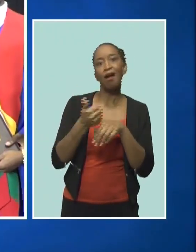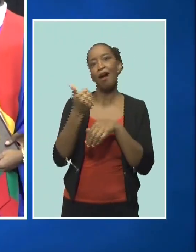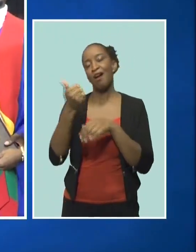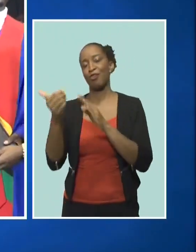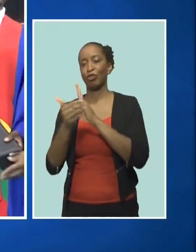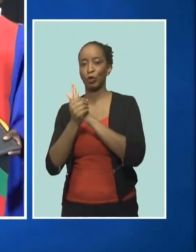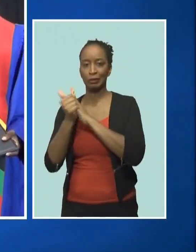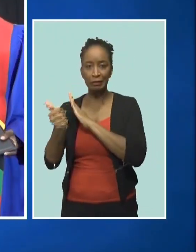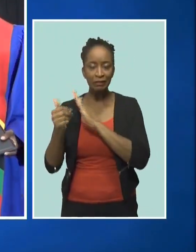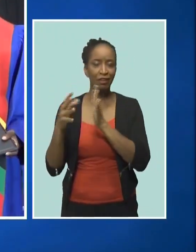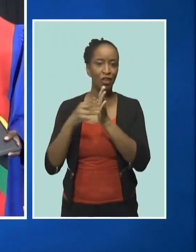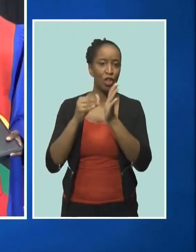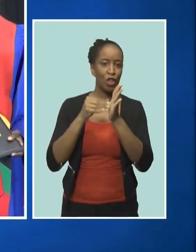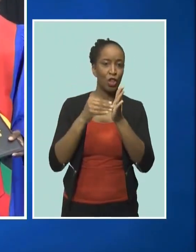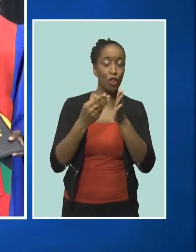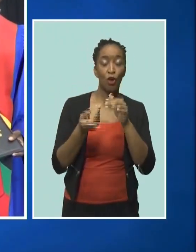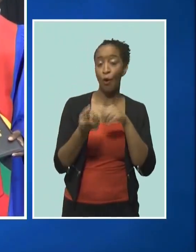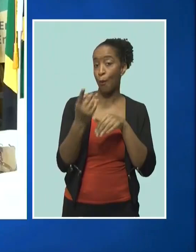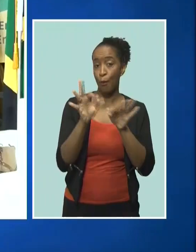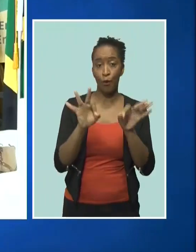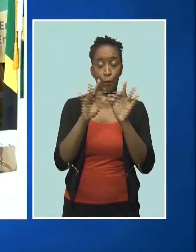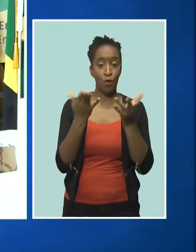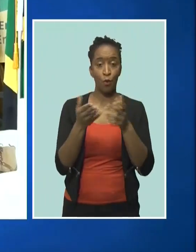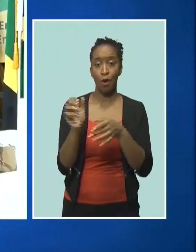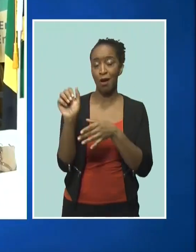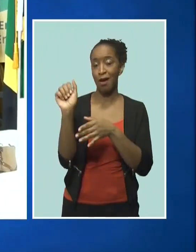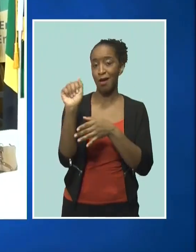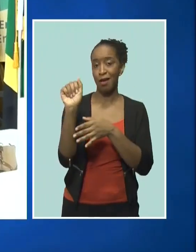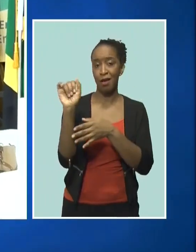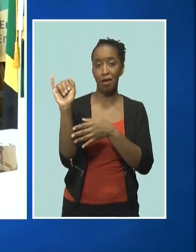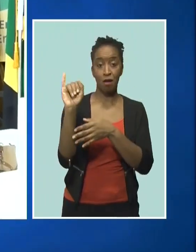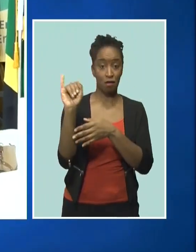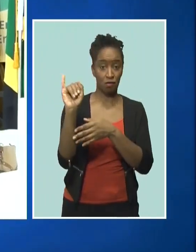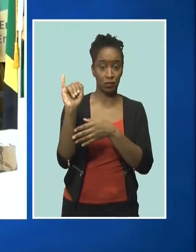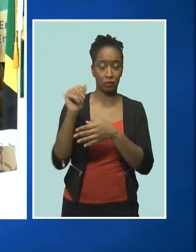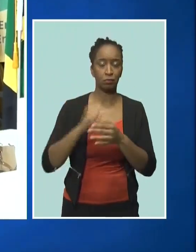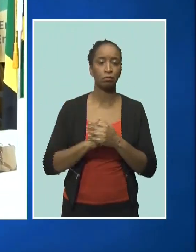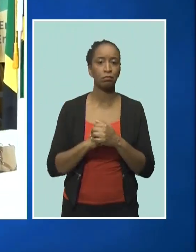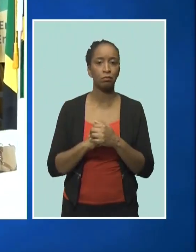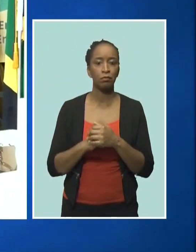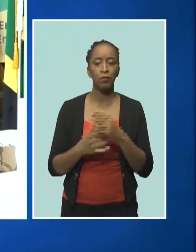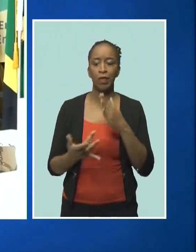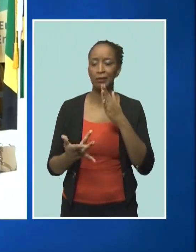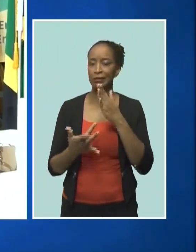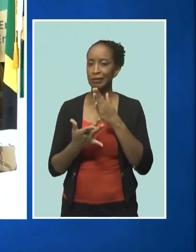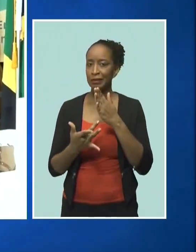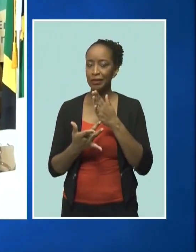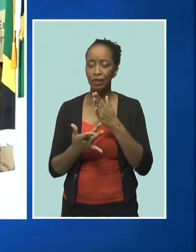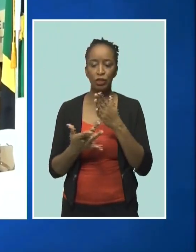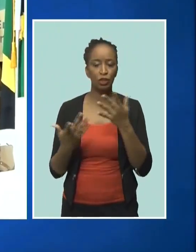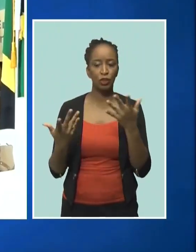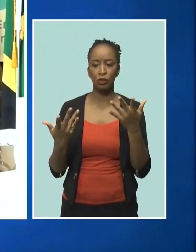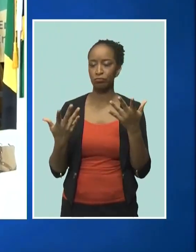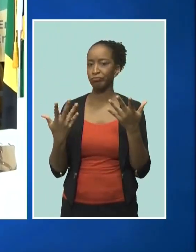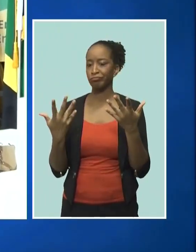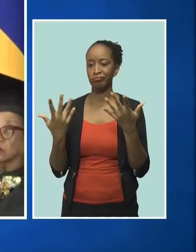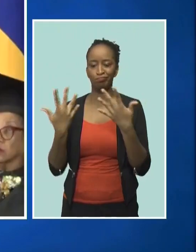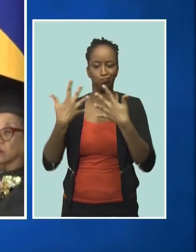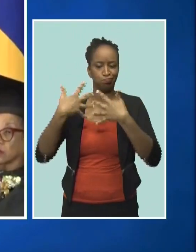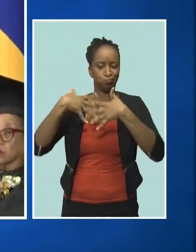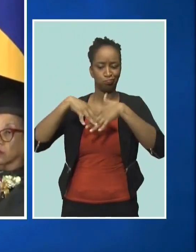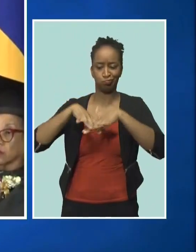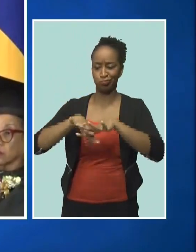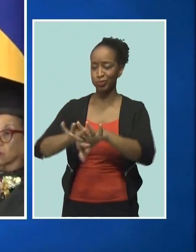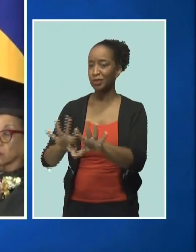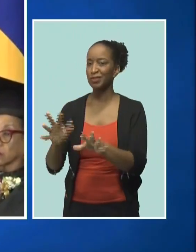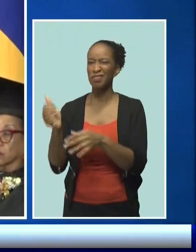of artificial intelligence. He notes technology is deeply woven into the fabric of everyday living. There